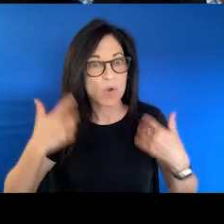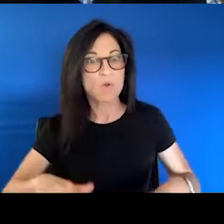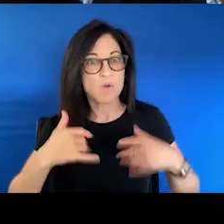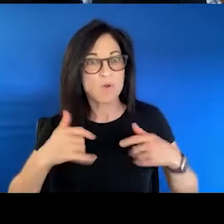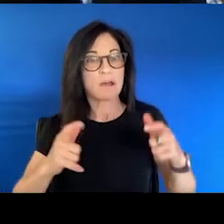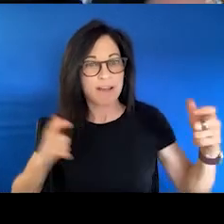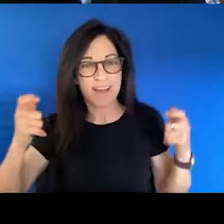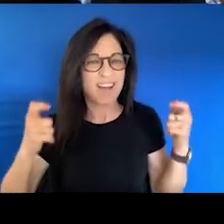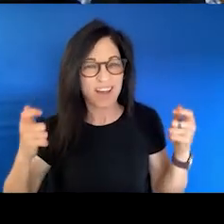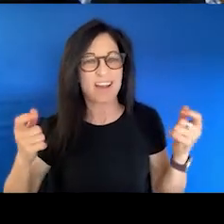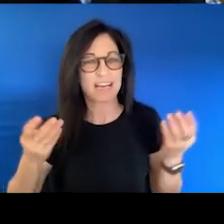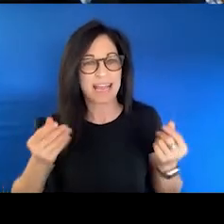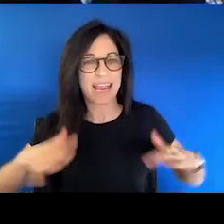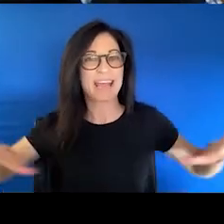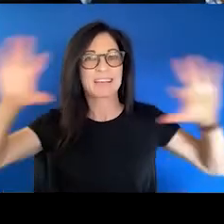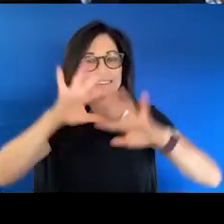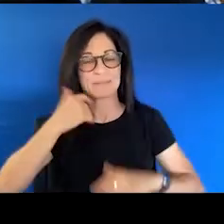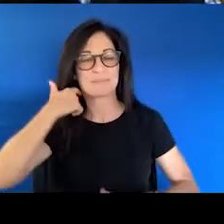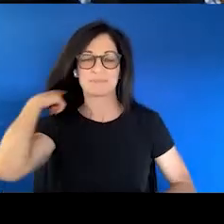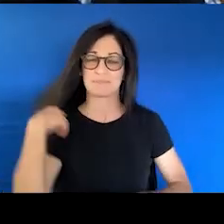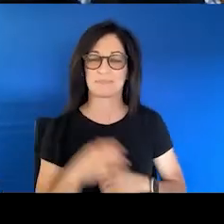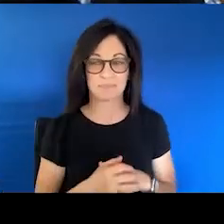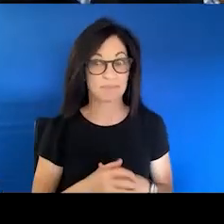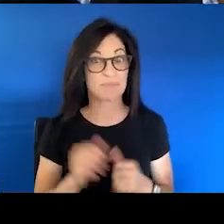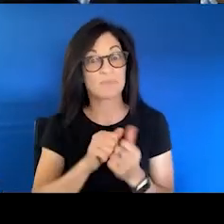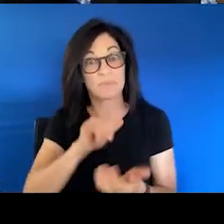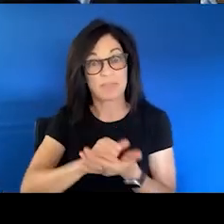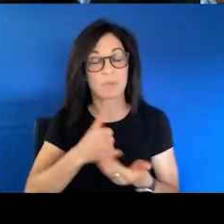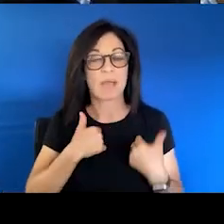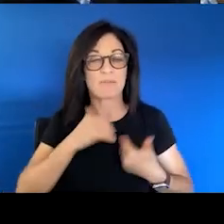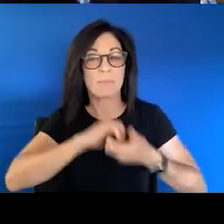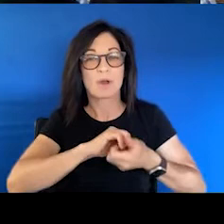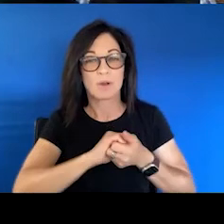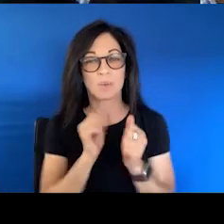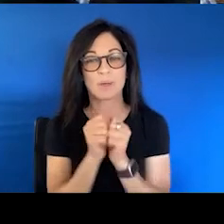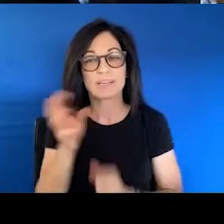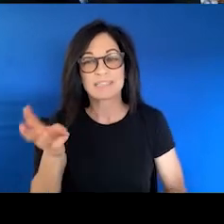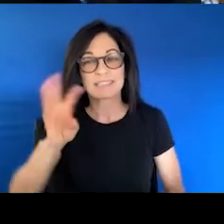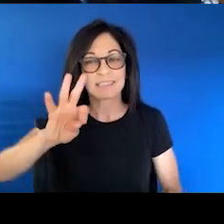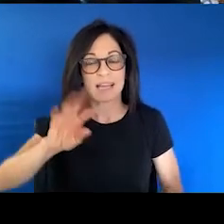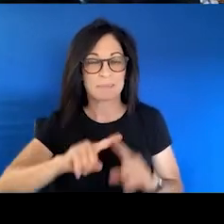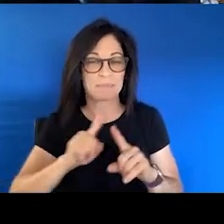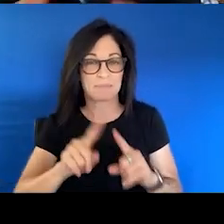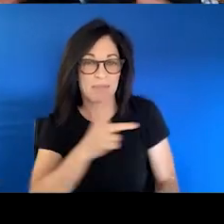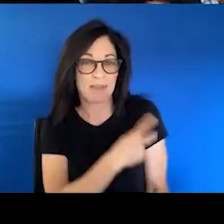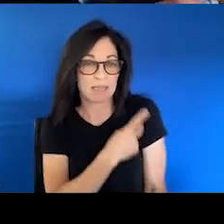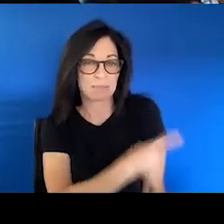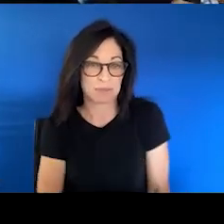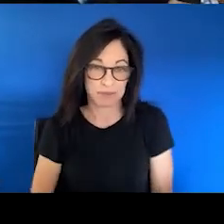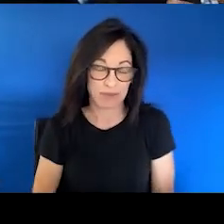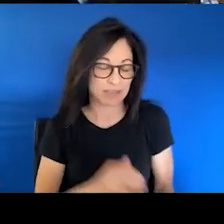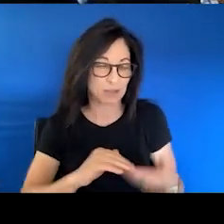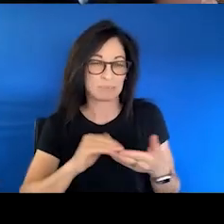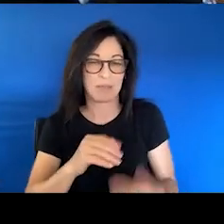land. And within that, we're partnered with 69 facilities. And this is something I'm most proud